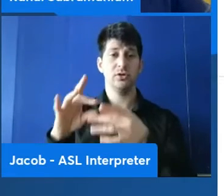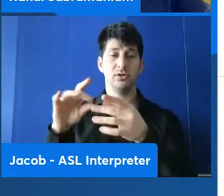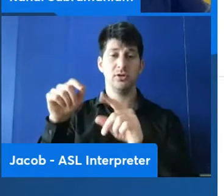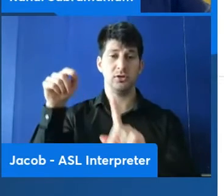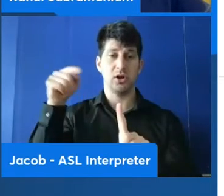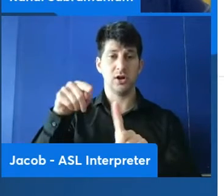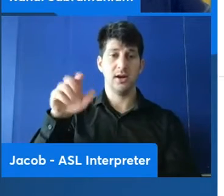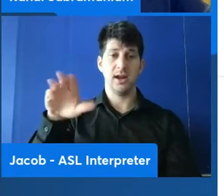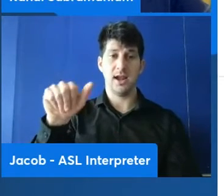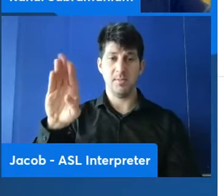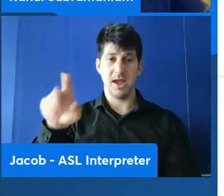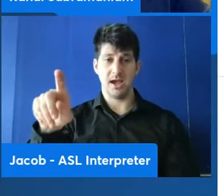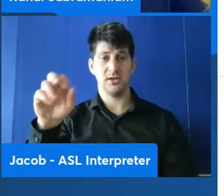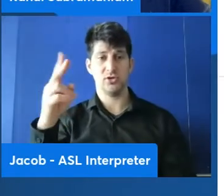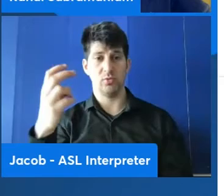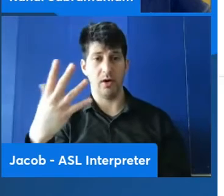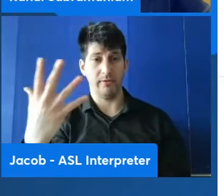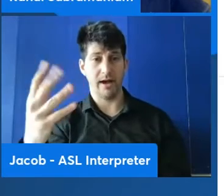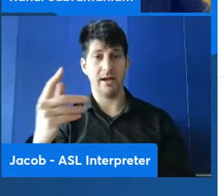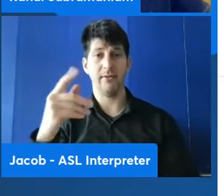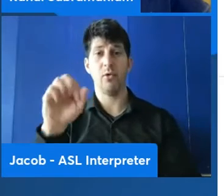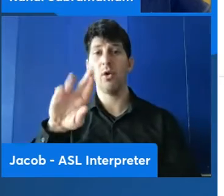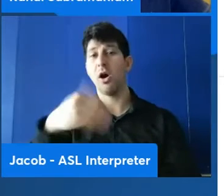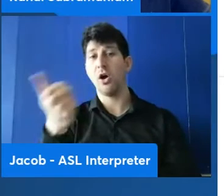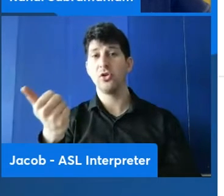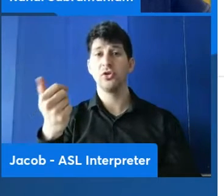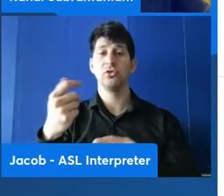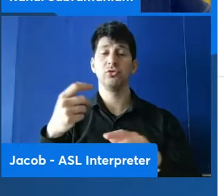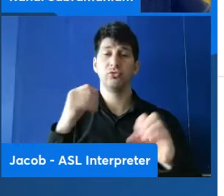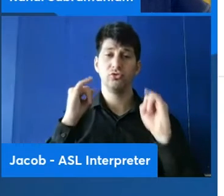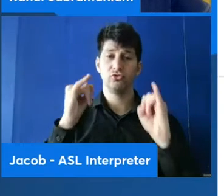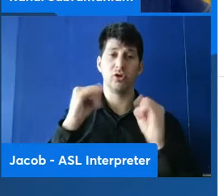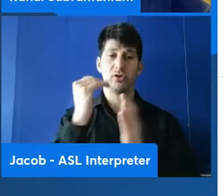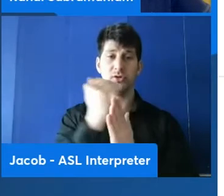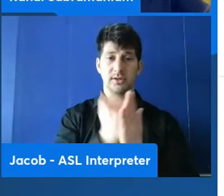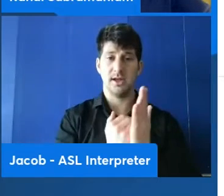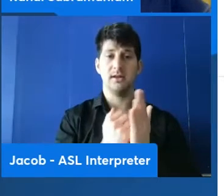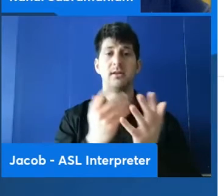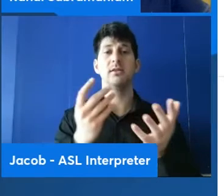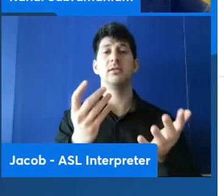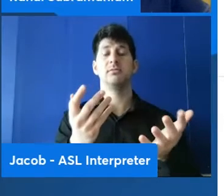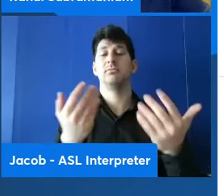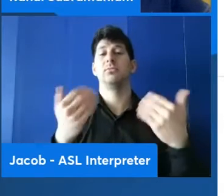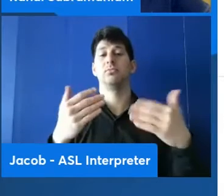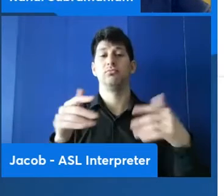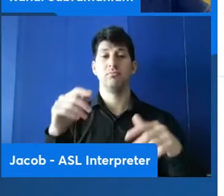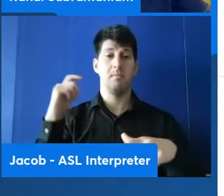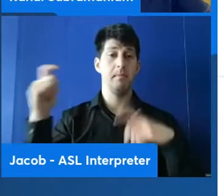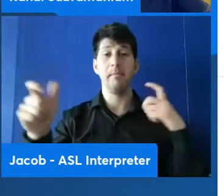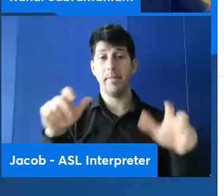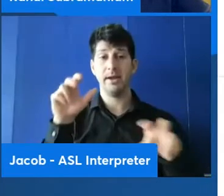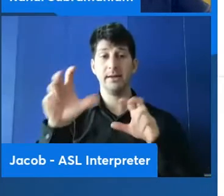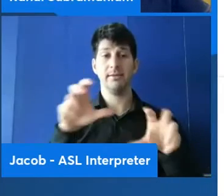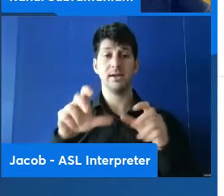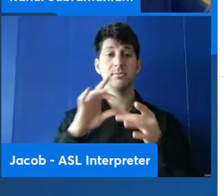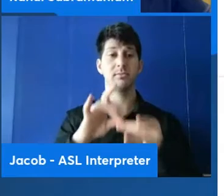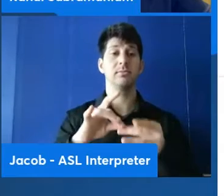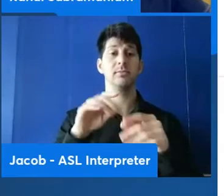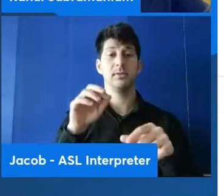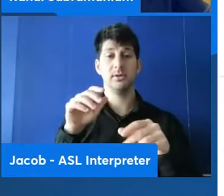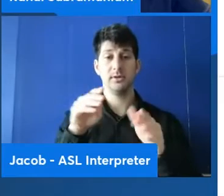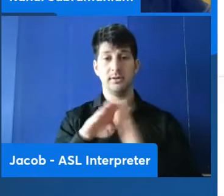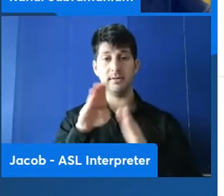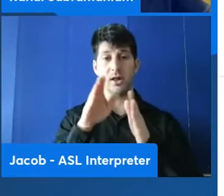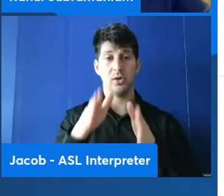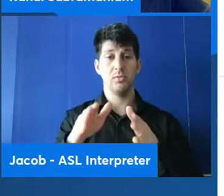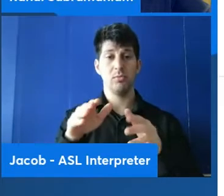or some other particular instruction set, then you'd want to go there because there's a huge investment in developer time. But when, like what you're